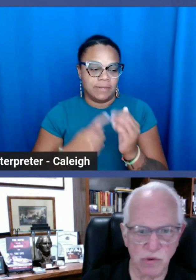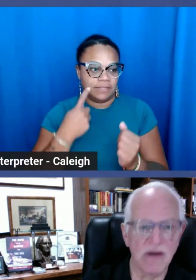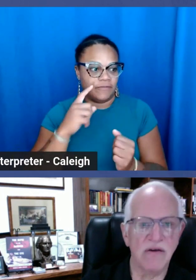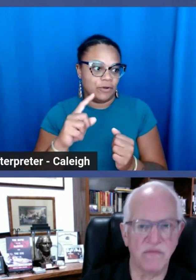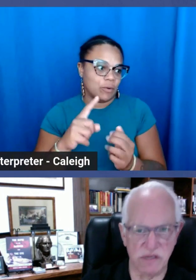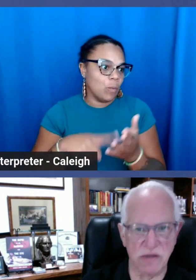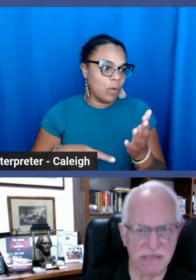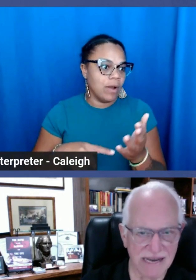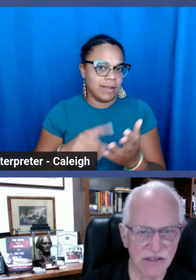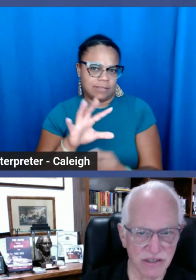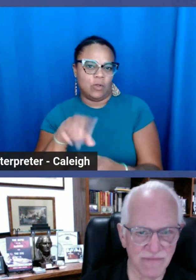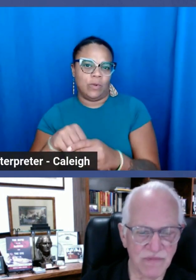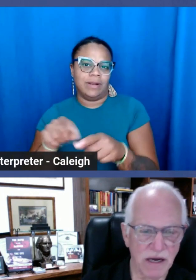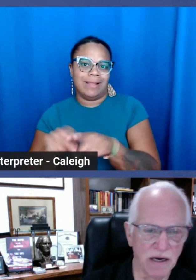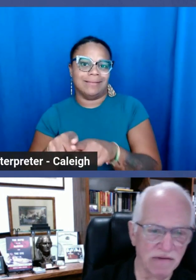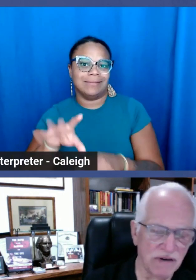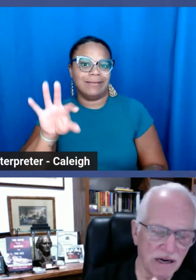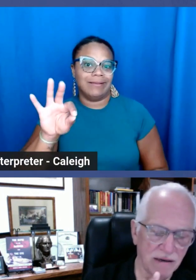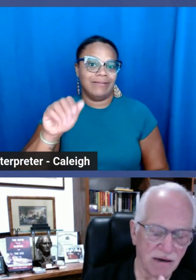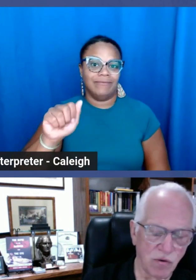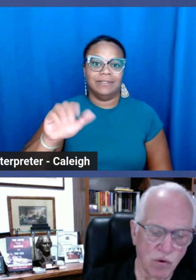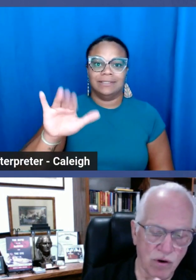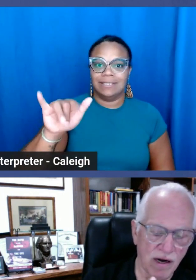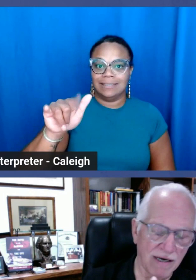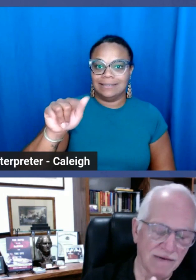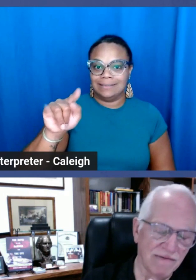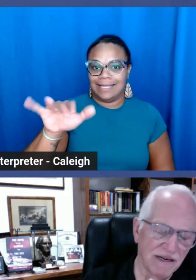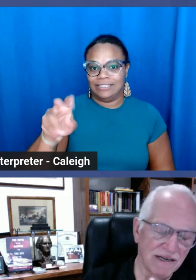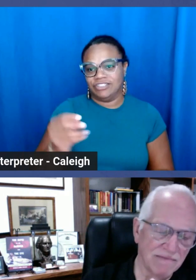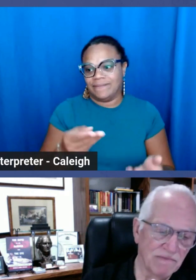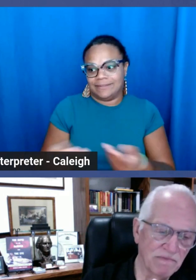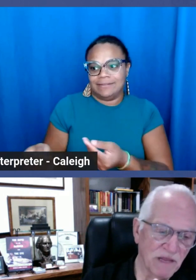amounts to facilitation of